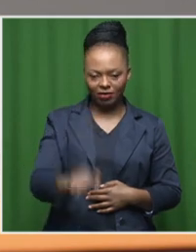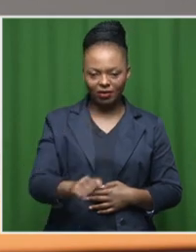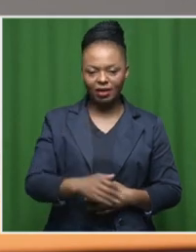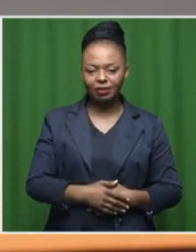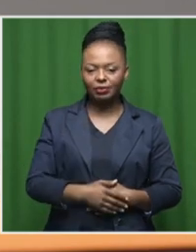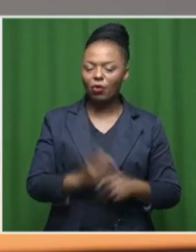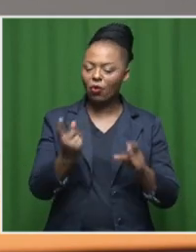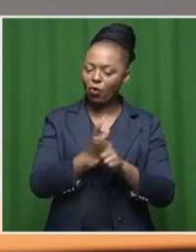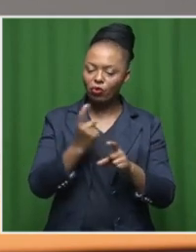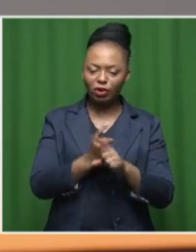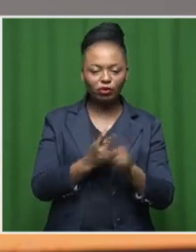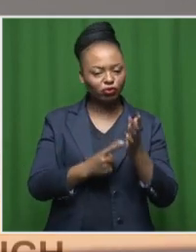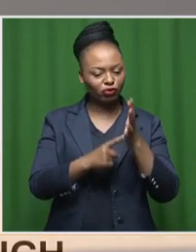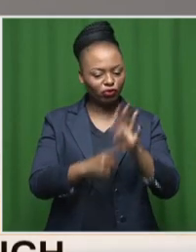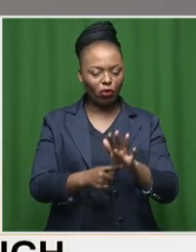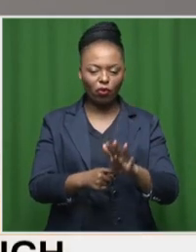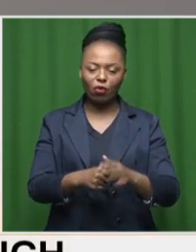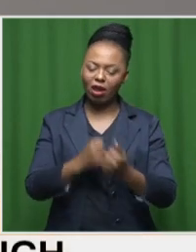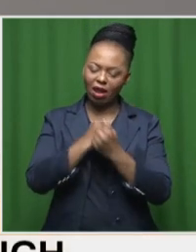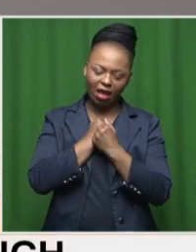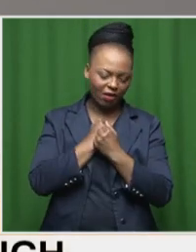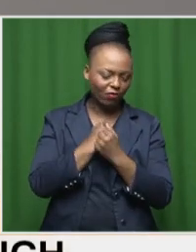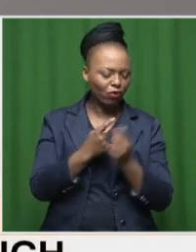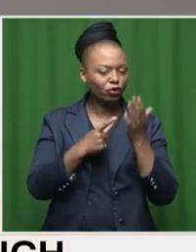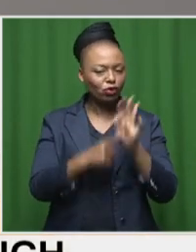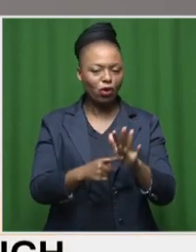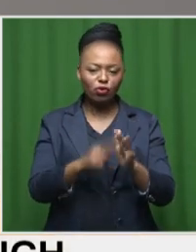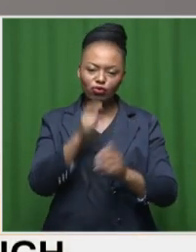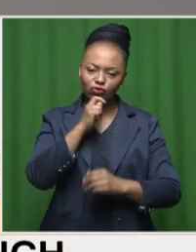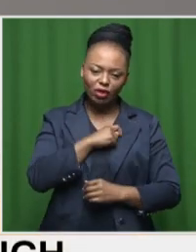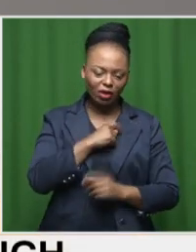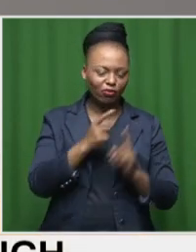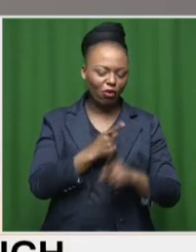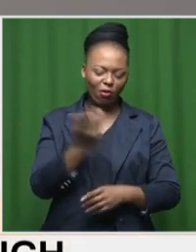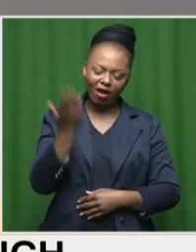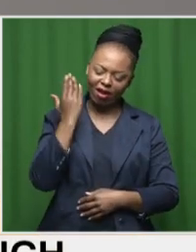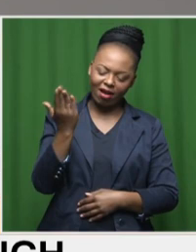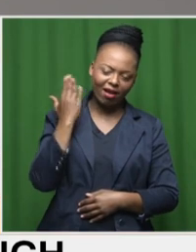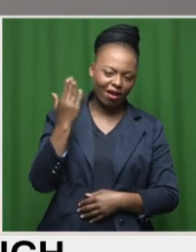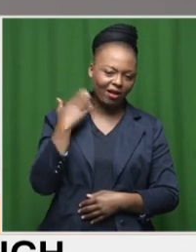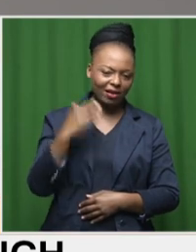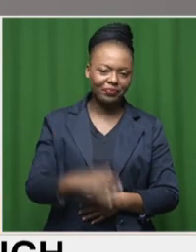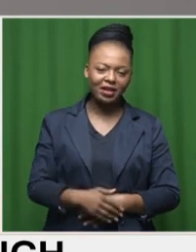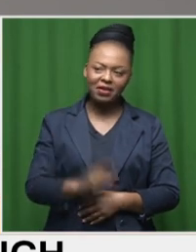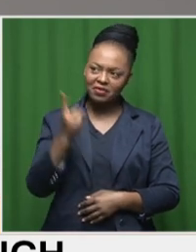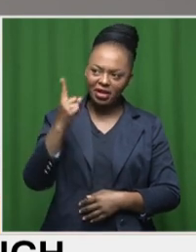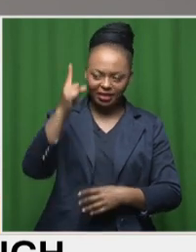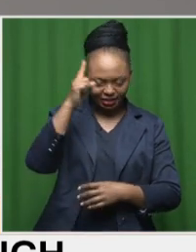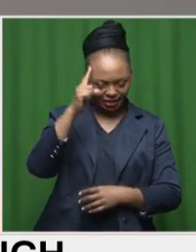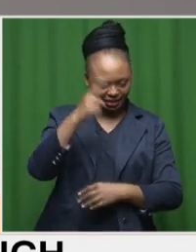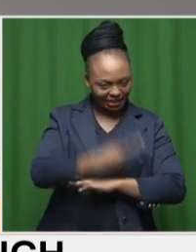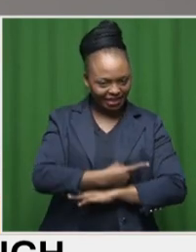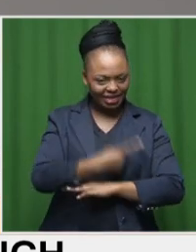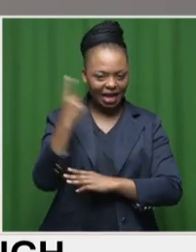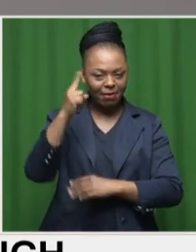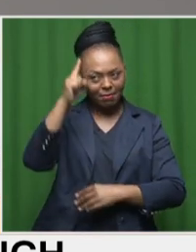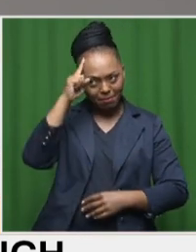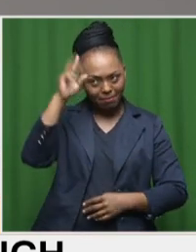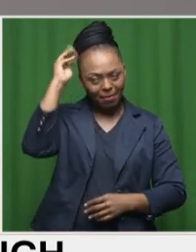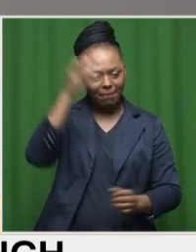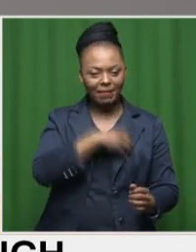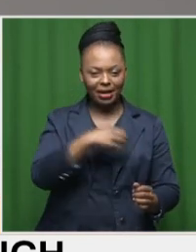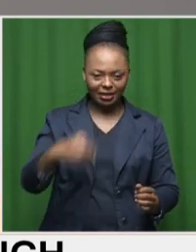us always. From the old days right up to the first day that President Mandela came out of prison, we came